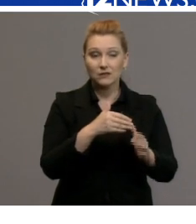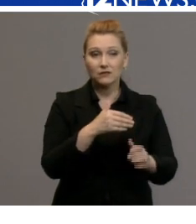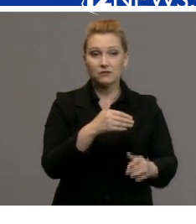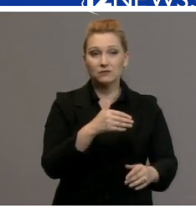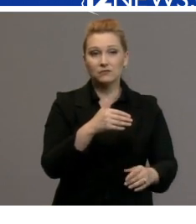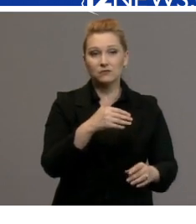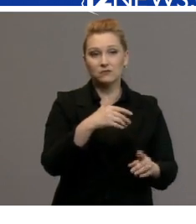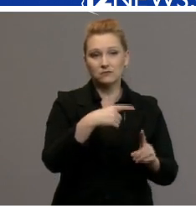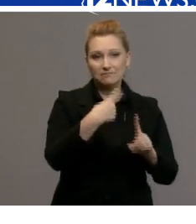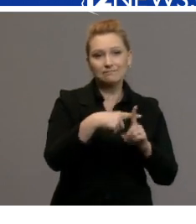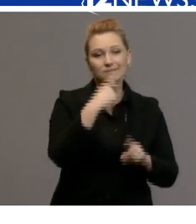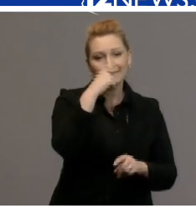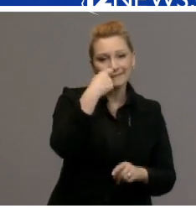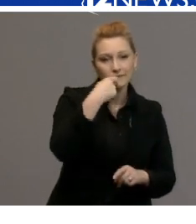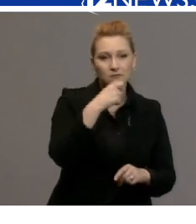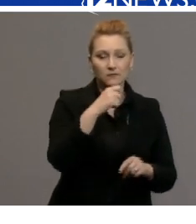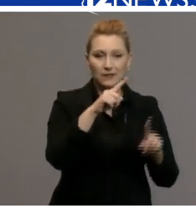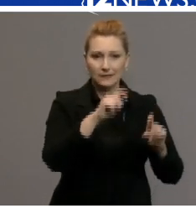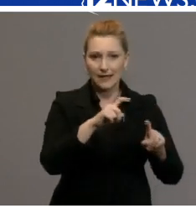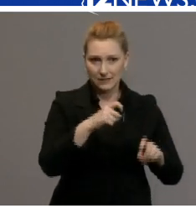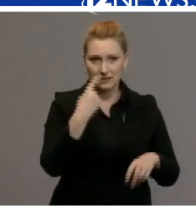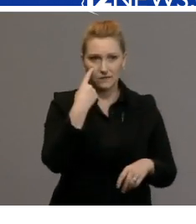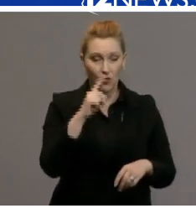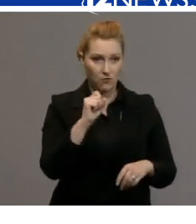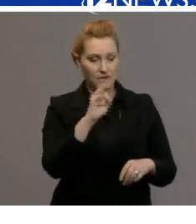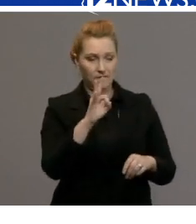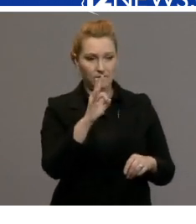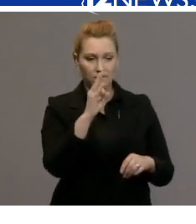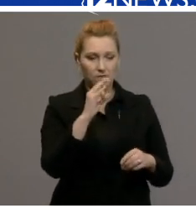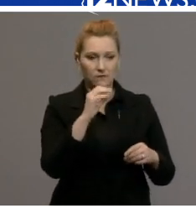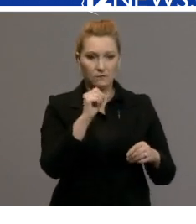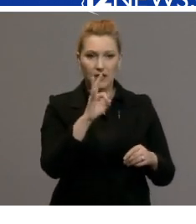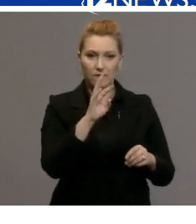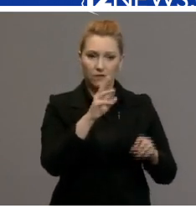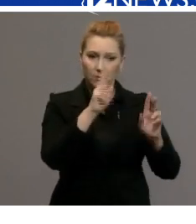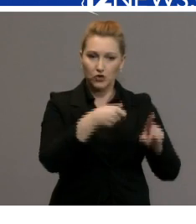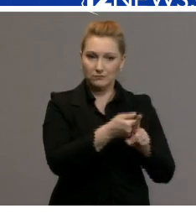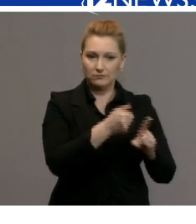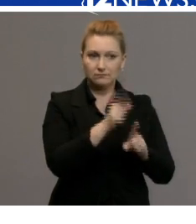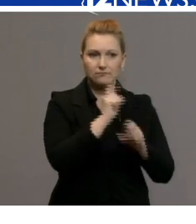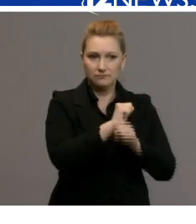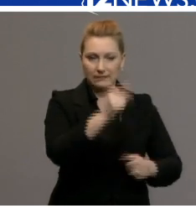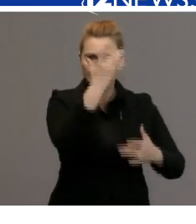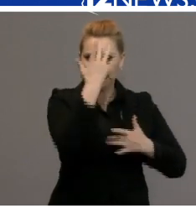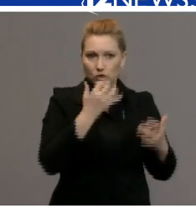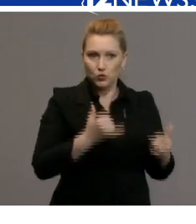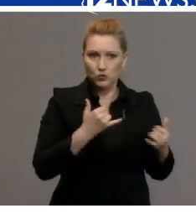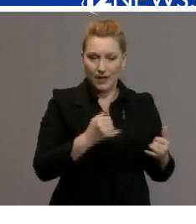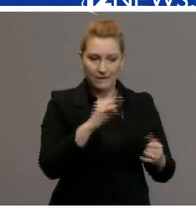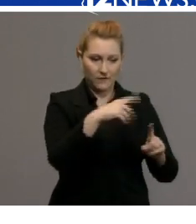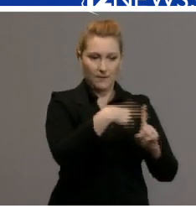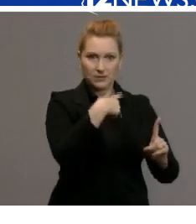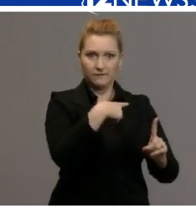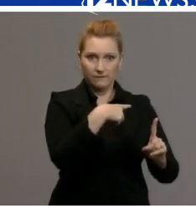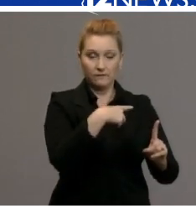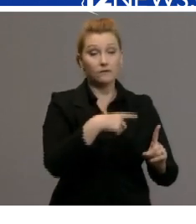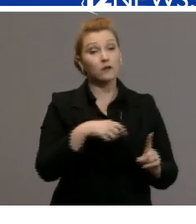PCR test, the test that tells you if you are sick today. The other tests that